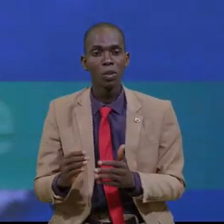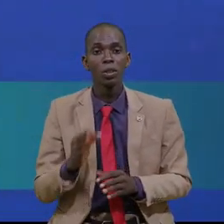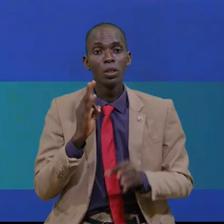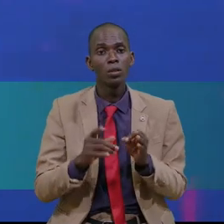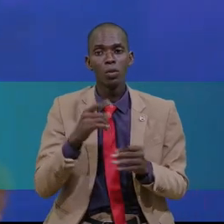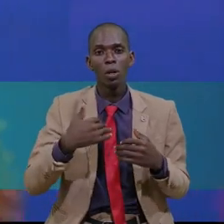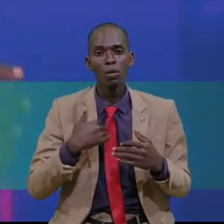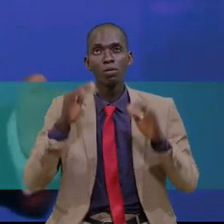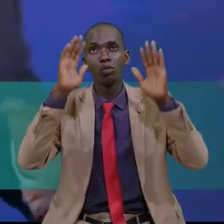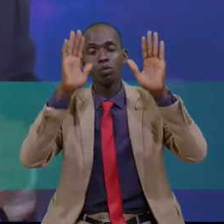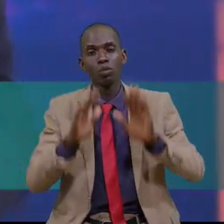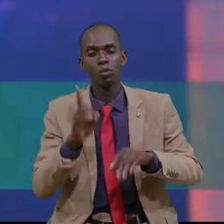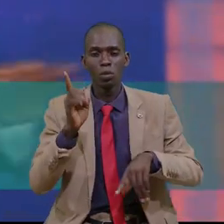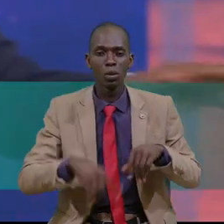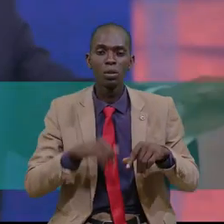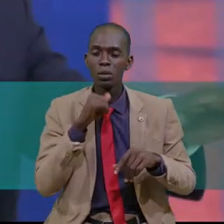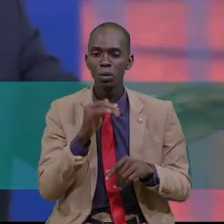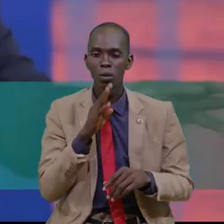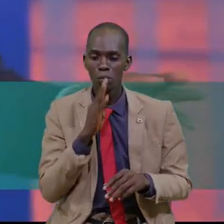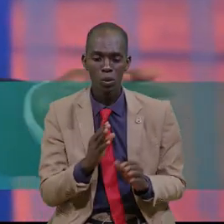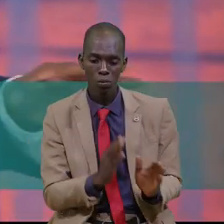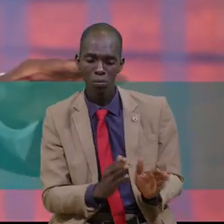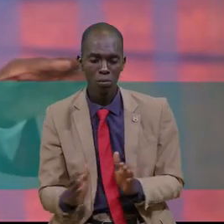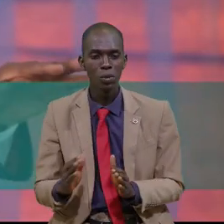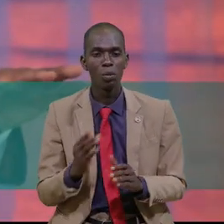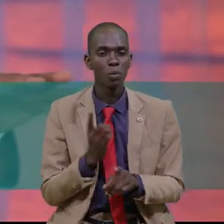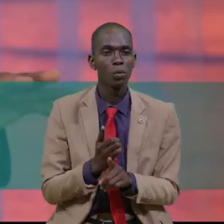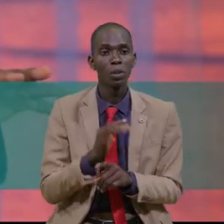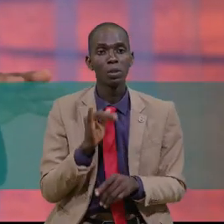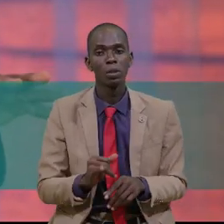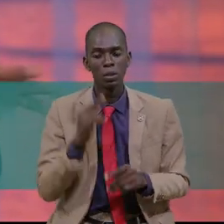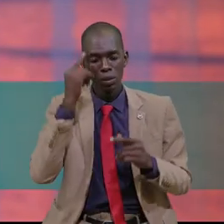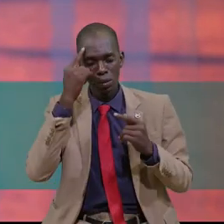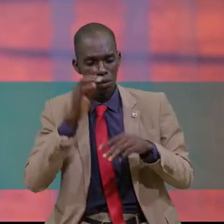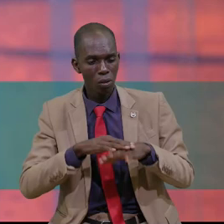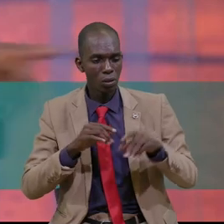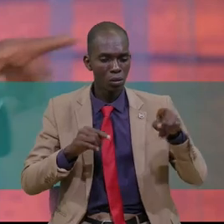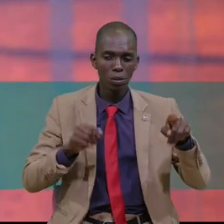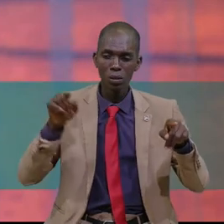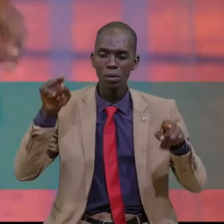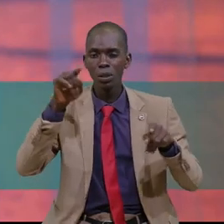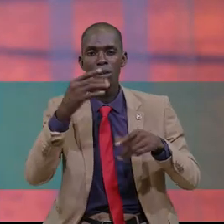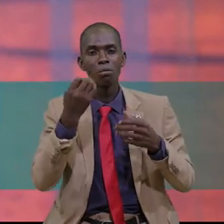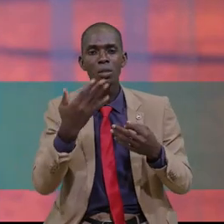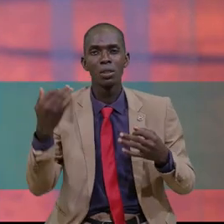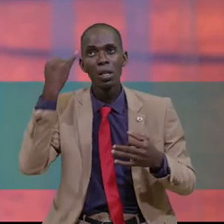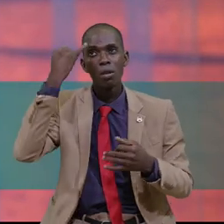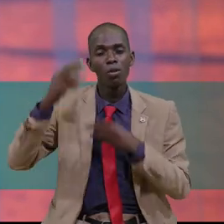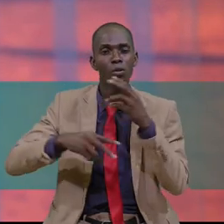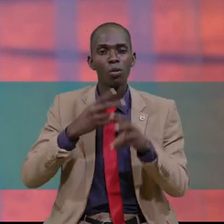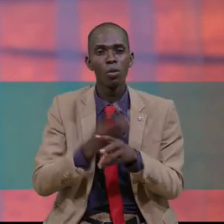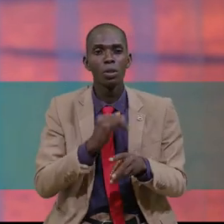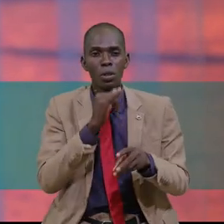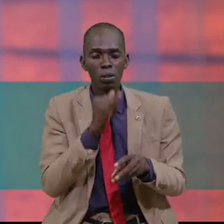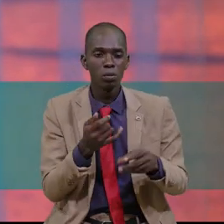be orderly. When you are thinking of this and thinking of that, and the ideas of the world, they're pulling you here and